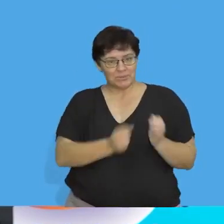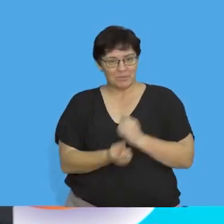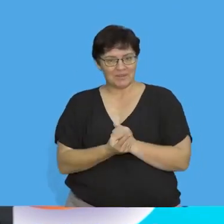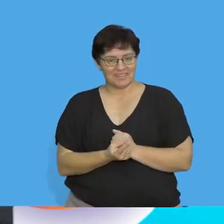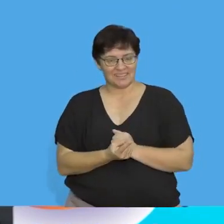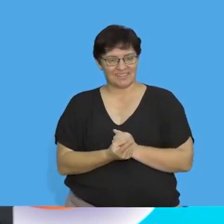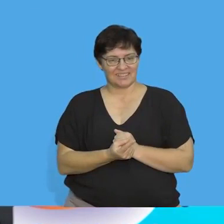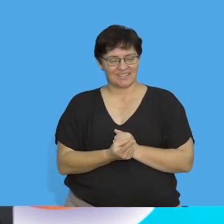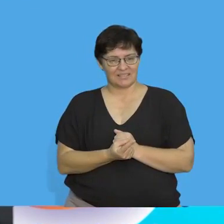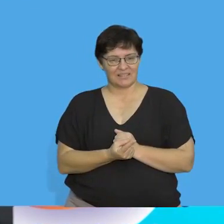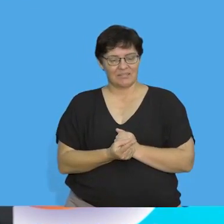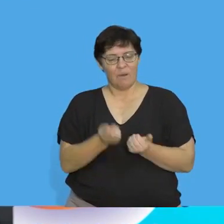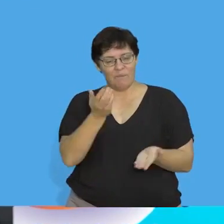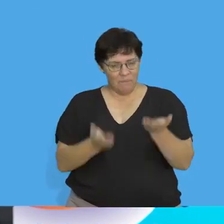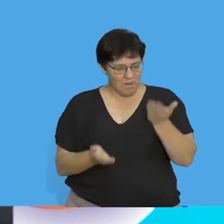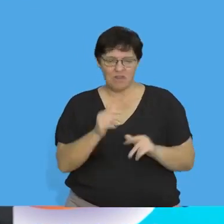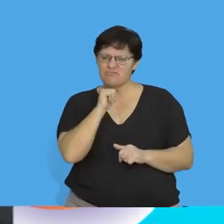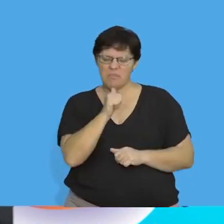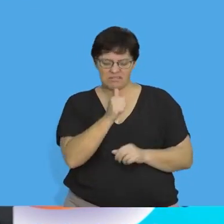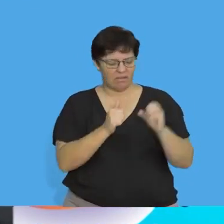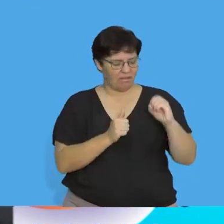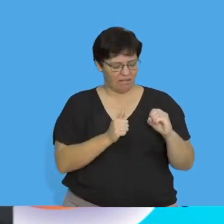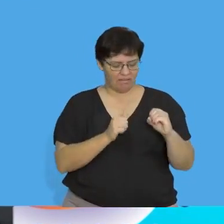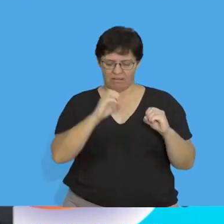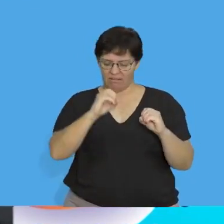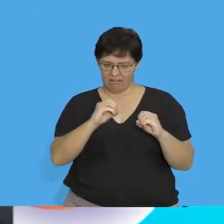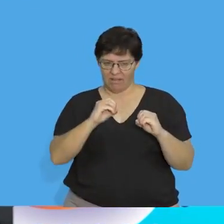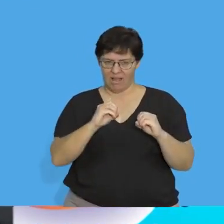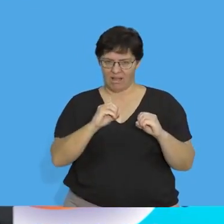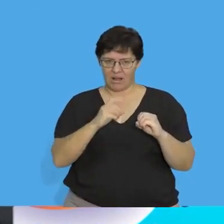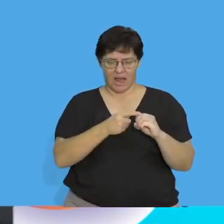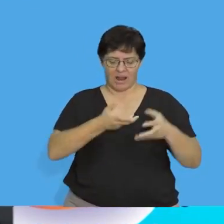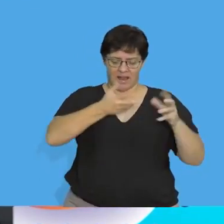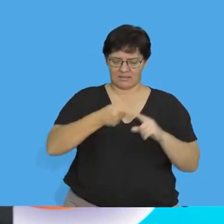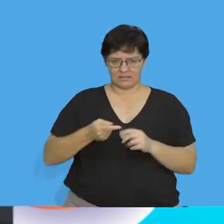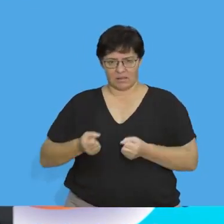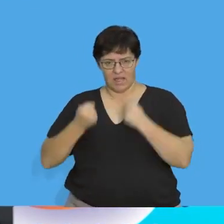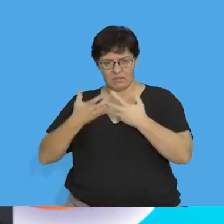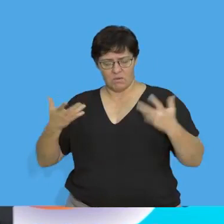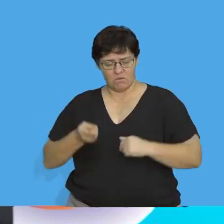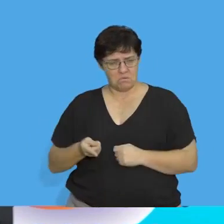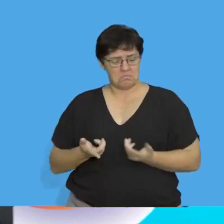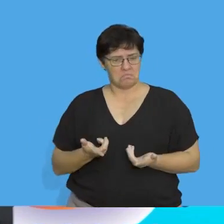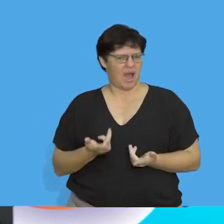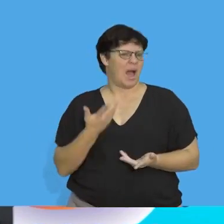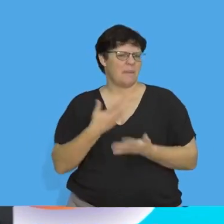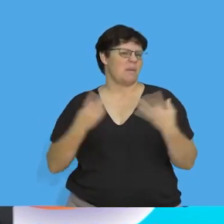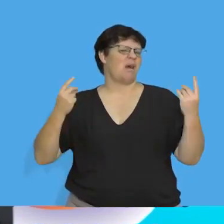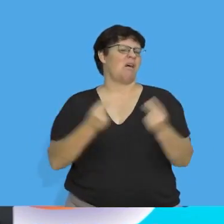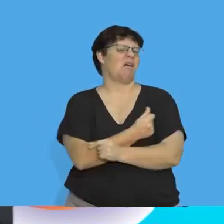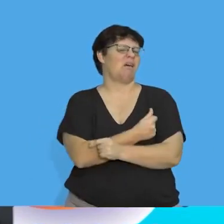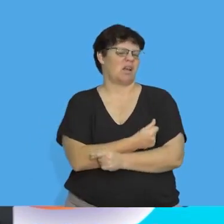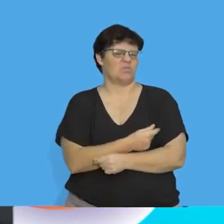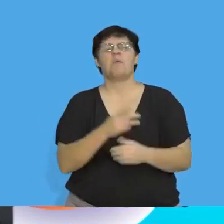we're able to compare our results now. But maybe it was a fluke. Maybe it wasn't just, it was, so let's try it